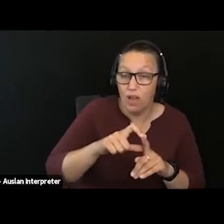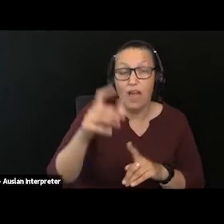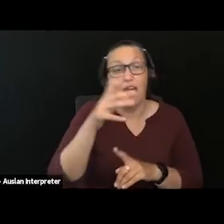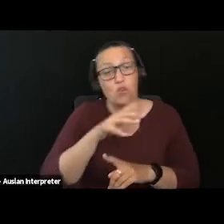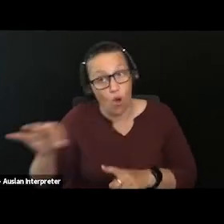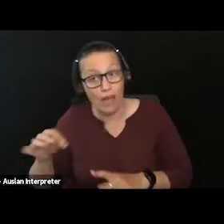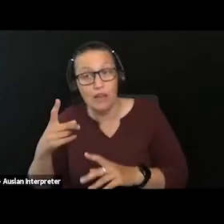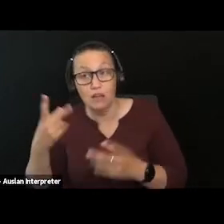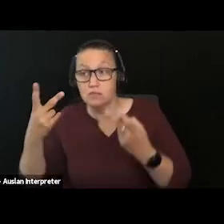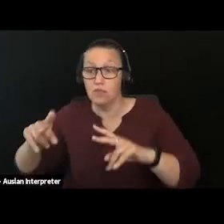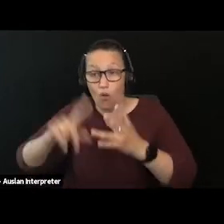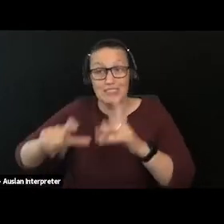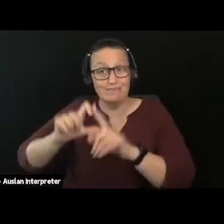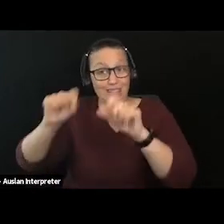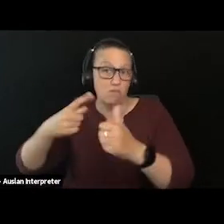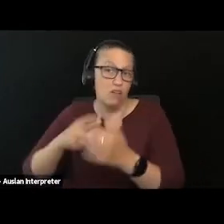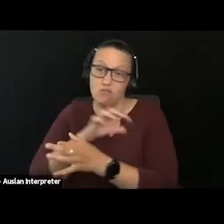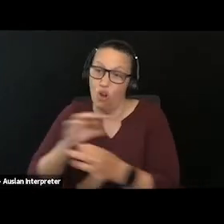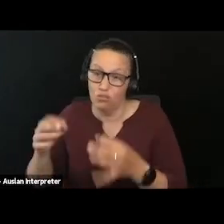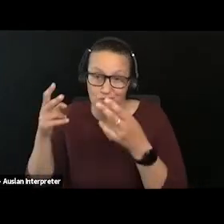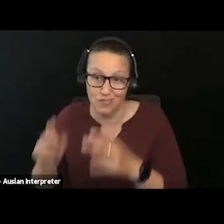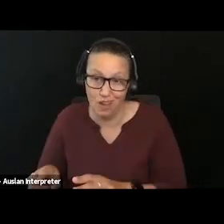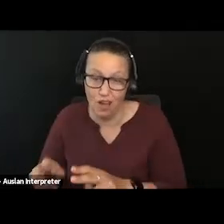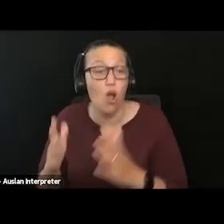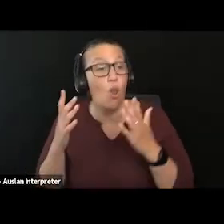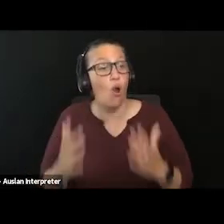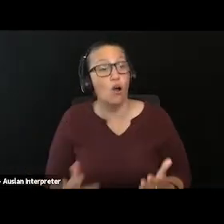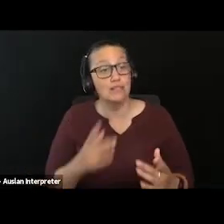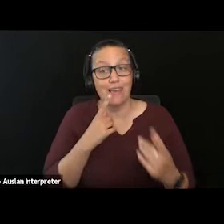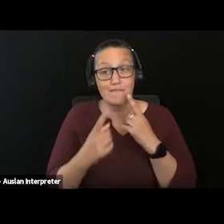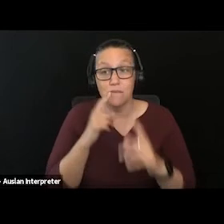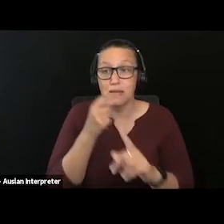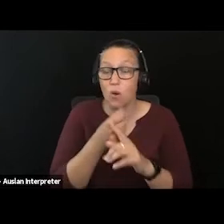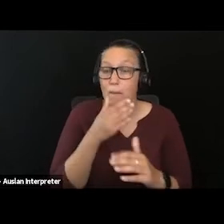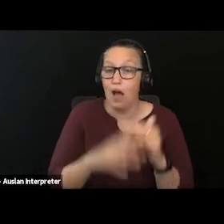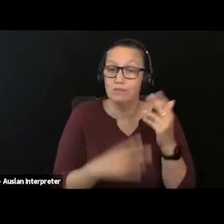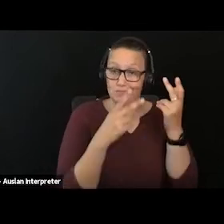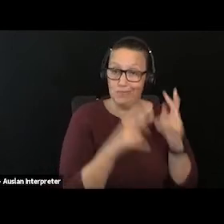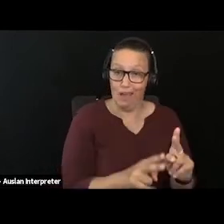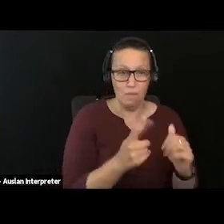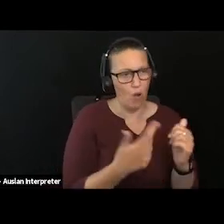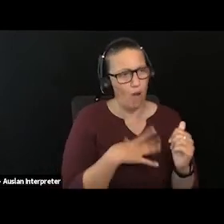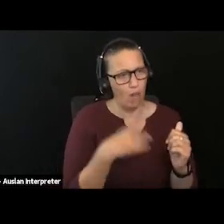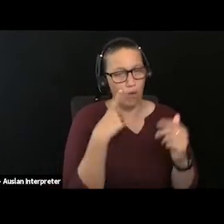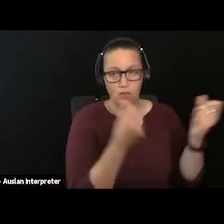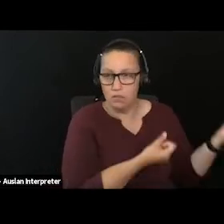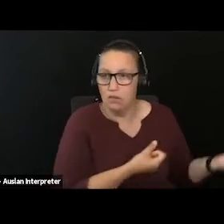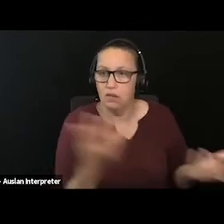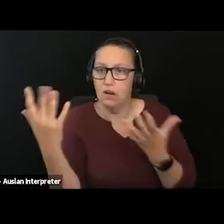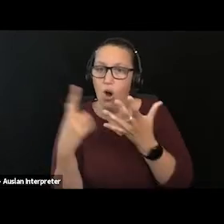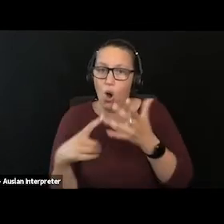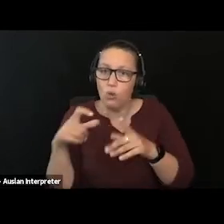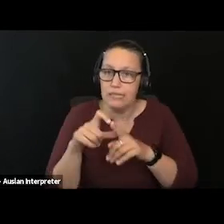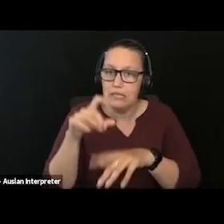of emphasis looking at mortality, but we wanted to look at what the risks were in terms of hospitalizations for non-fatal overdose. for